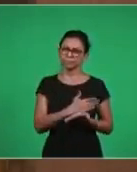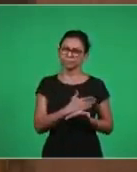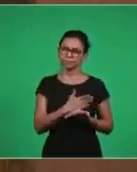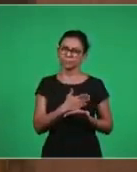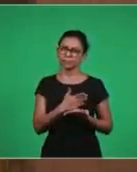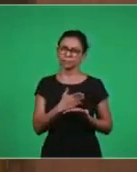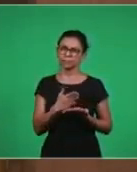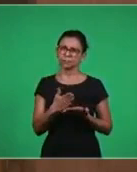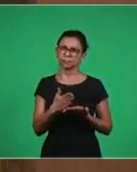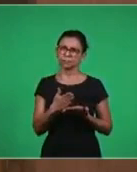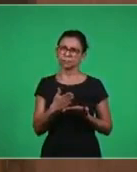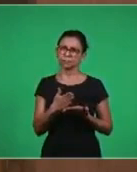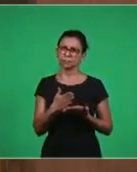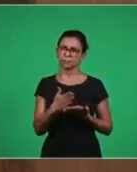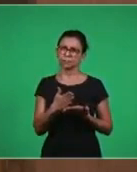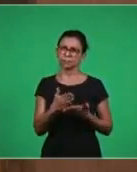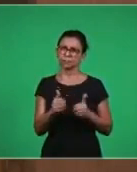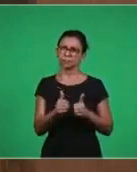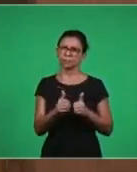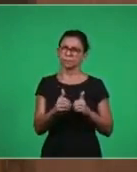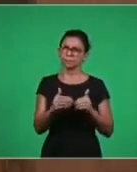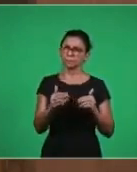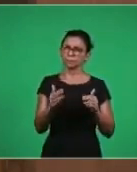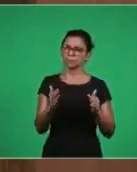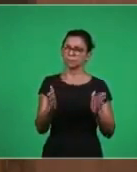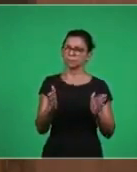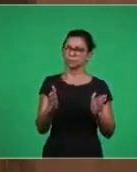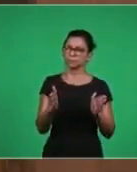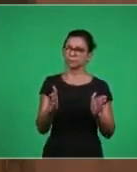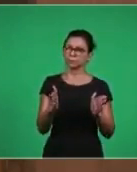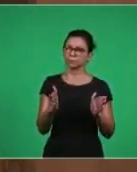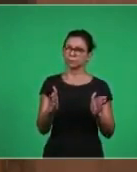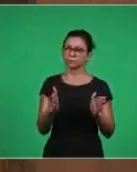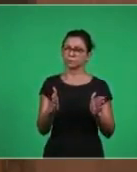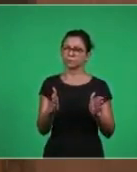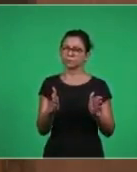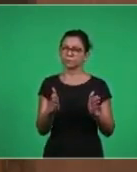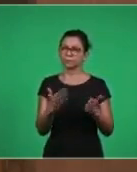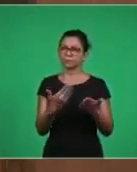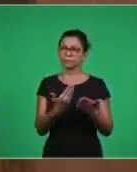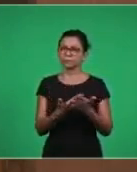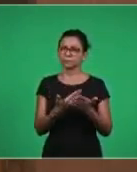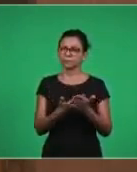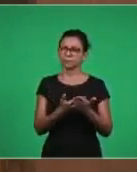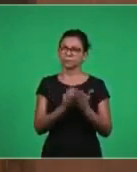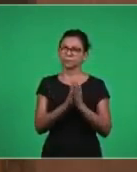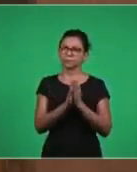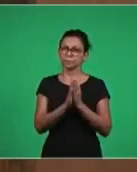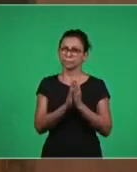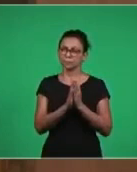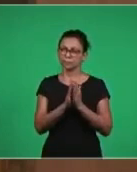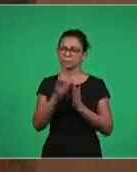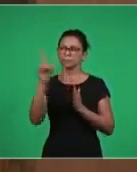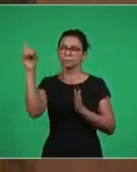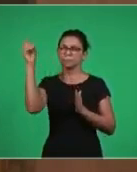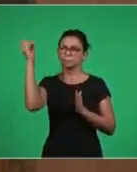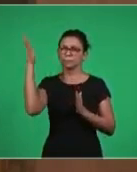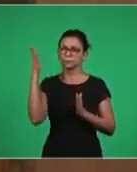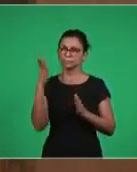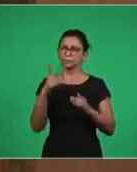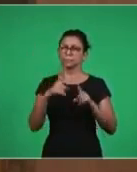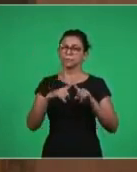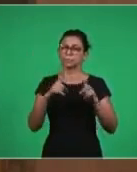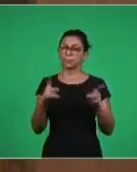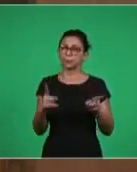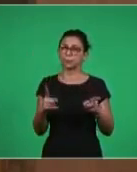into what is most important in the Word, which is the revelation. Without letting go of history, because now